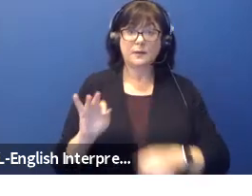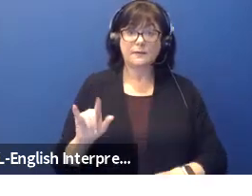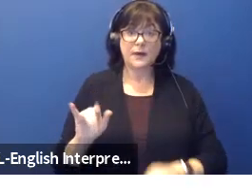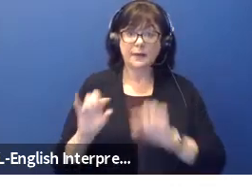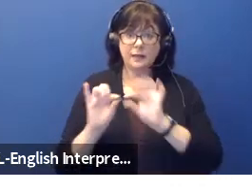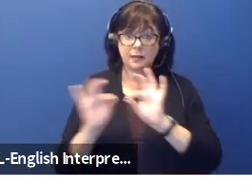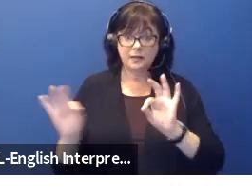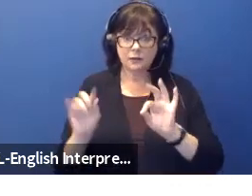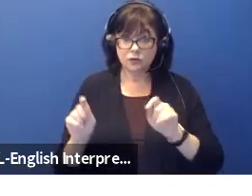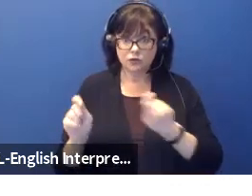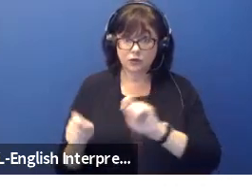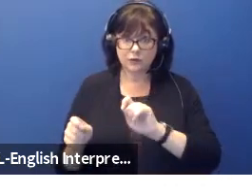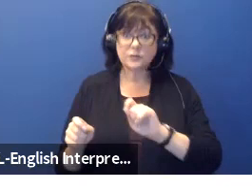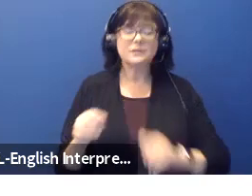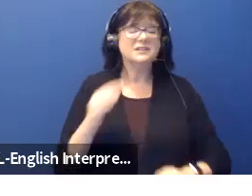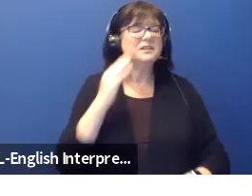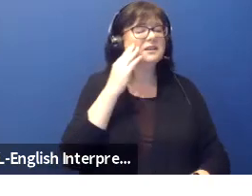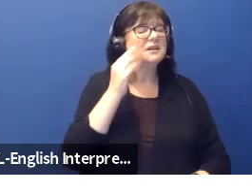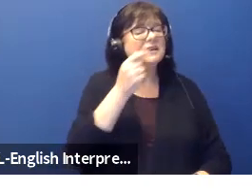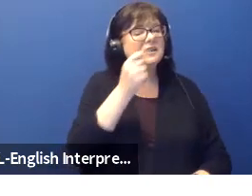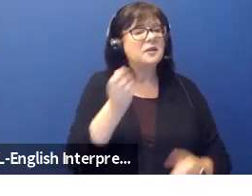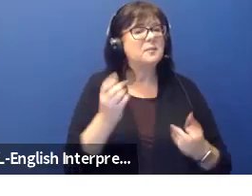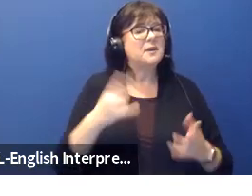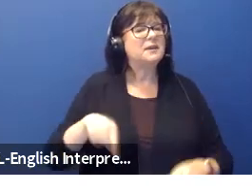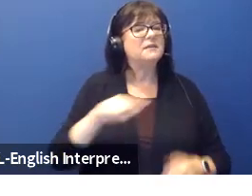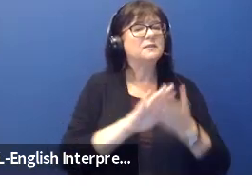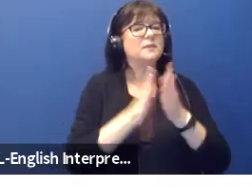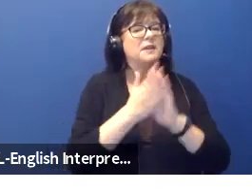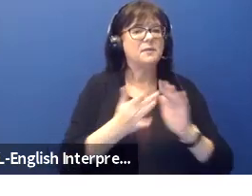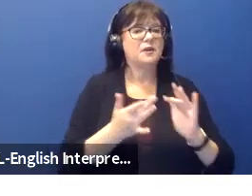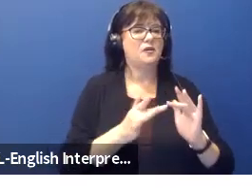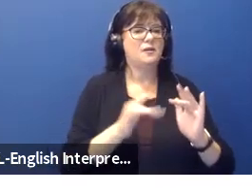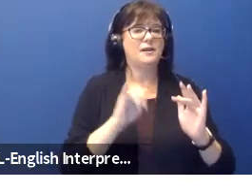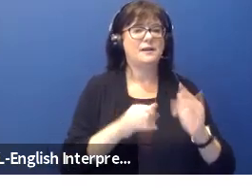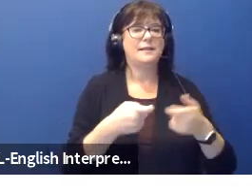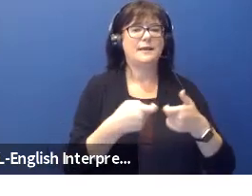files, and I think we'll have to figure out our own ways of verifying some of those things, like date changes.